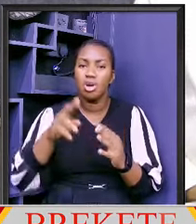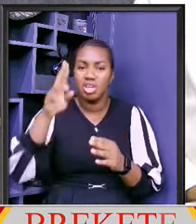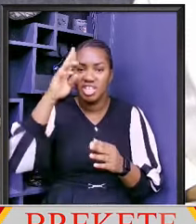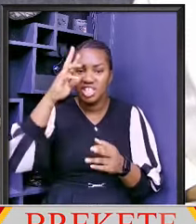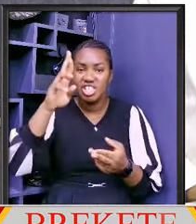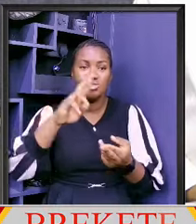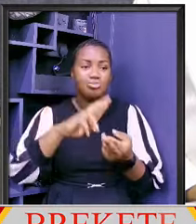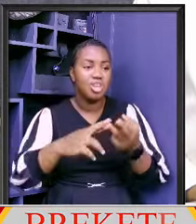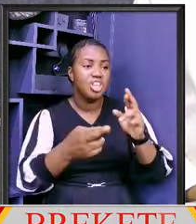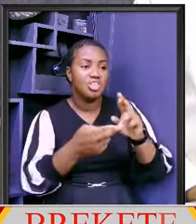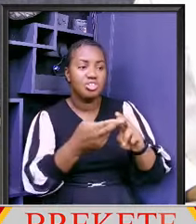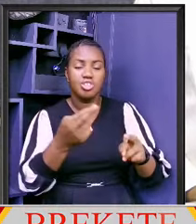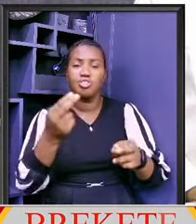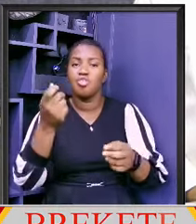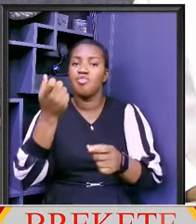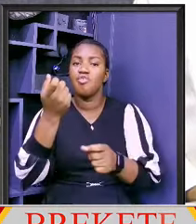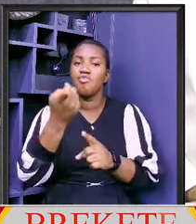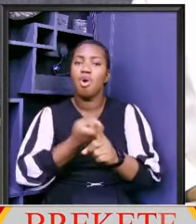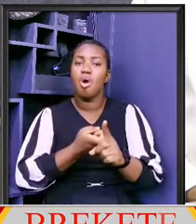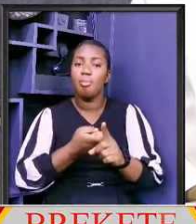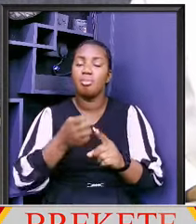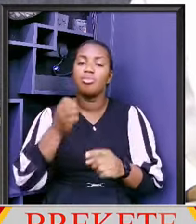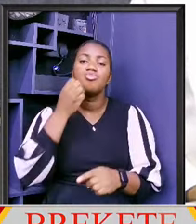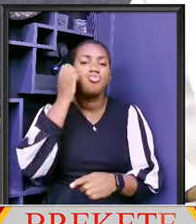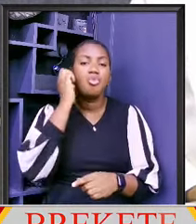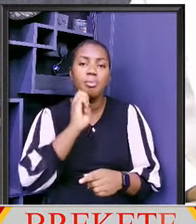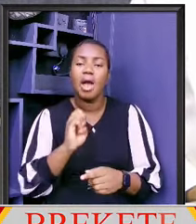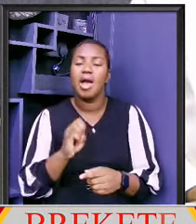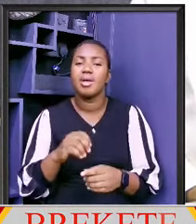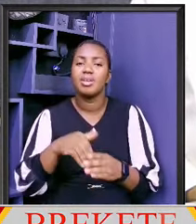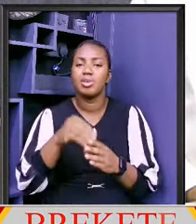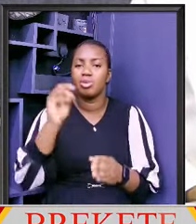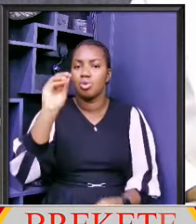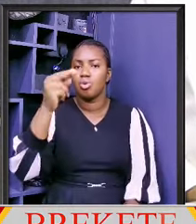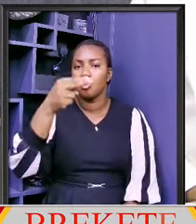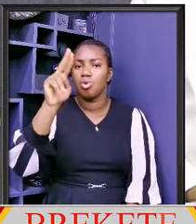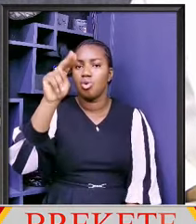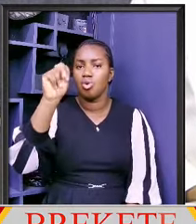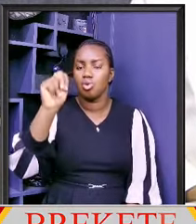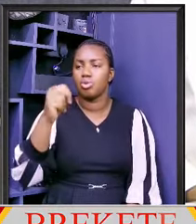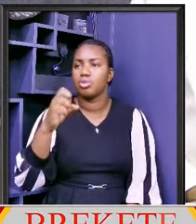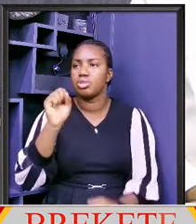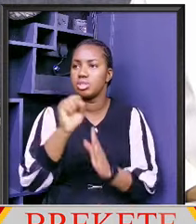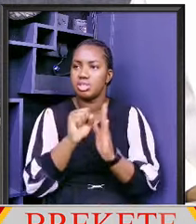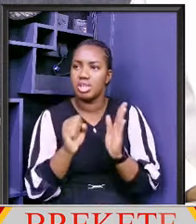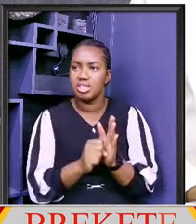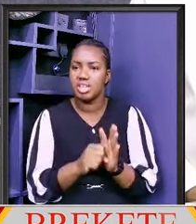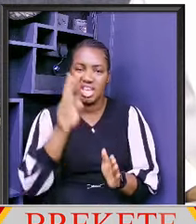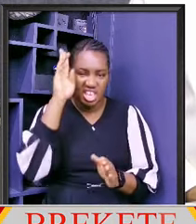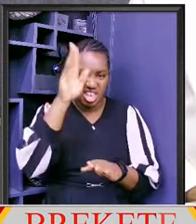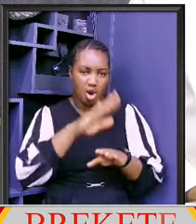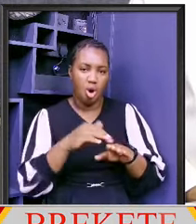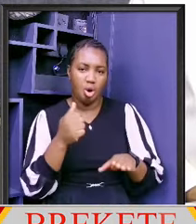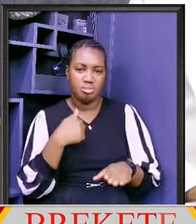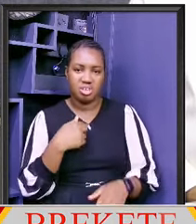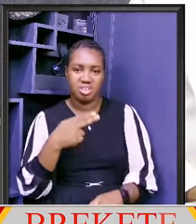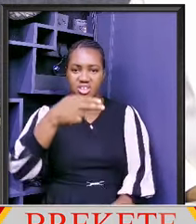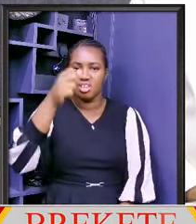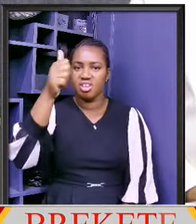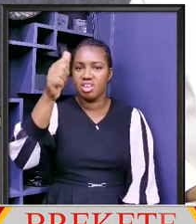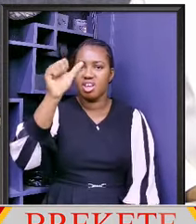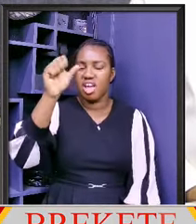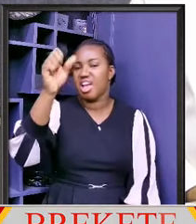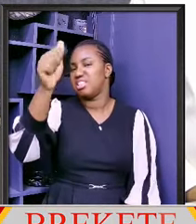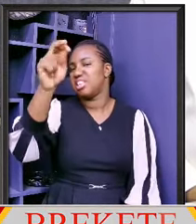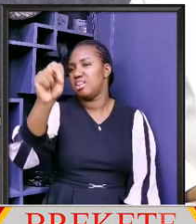Yoruba that came from Ogun State. He said, "Azan." I said, "Mr. President." He not carry 1,000 riel